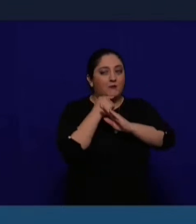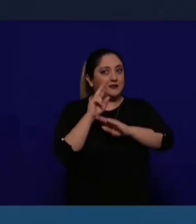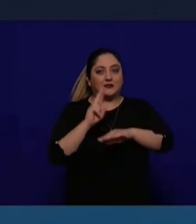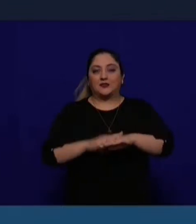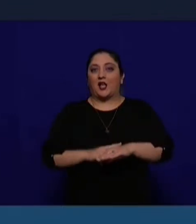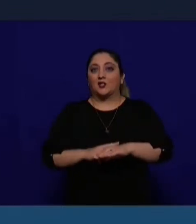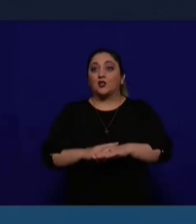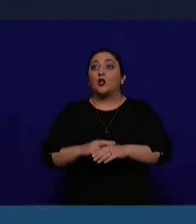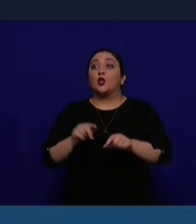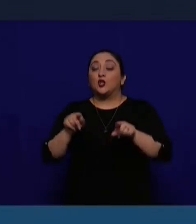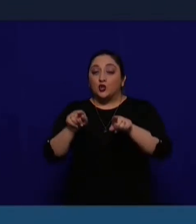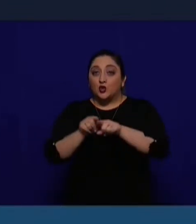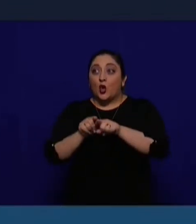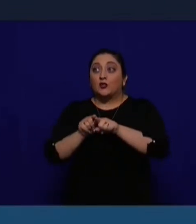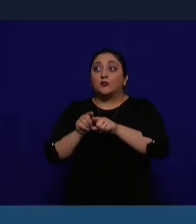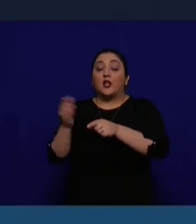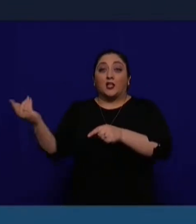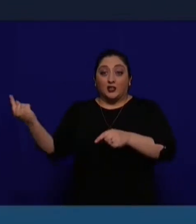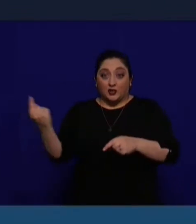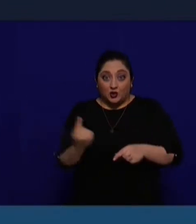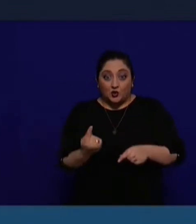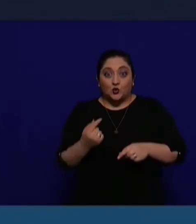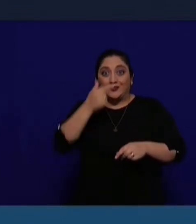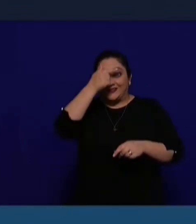u anke jkunu jridu joqogħdu f'kwarantina.